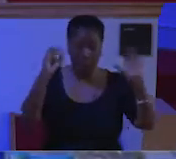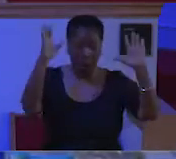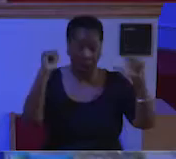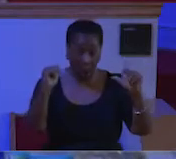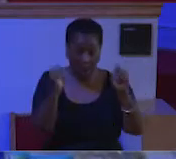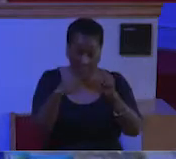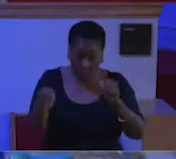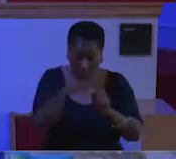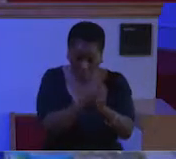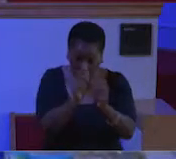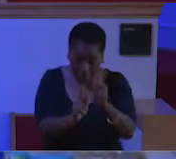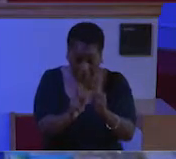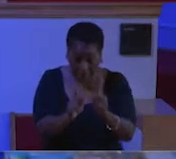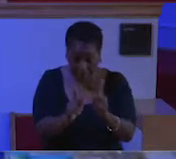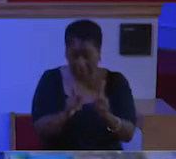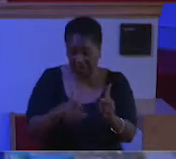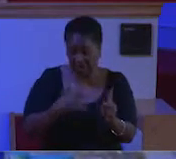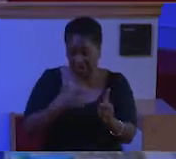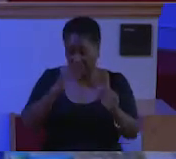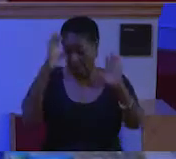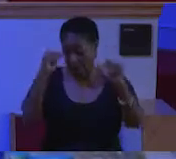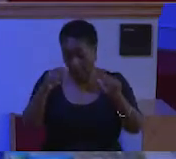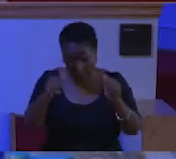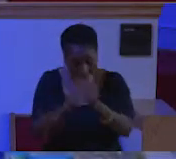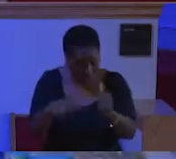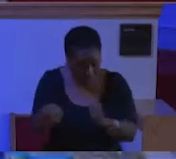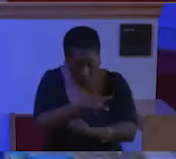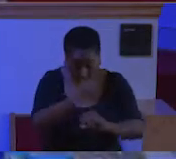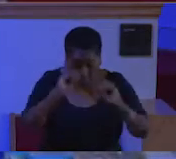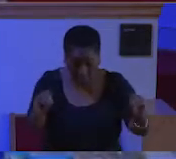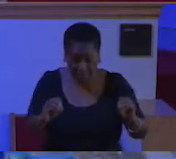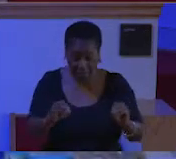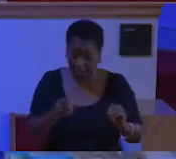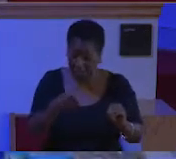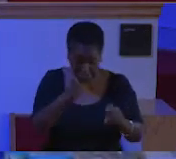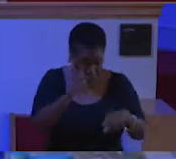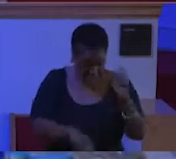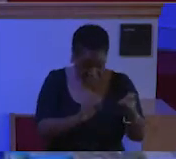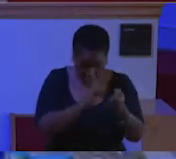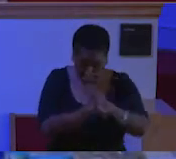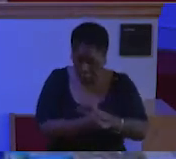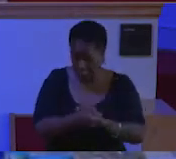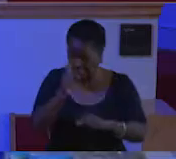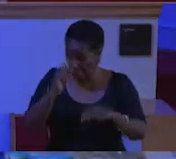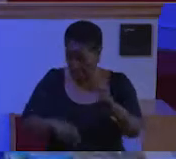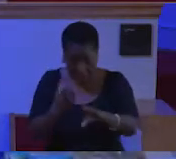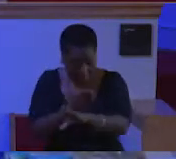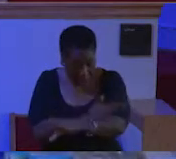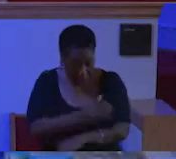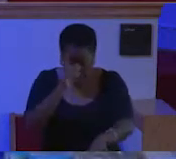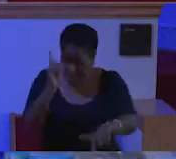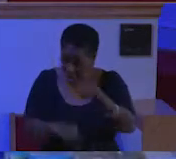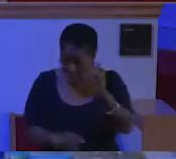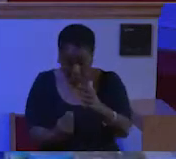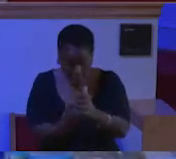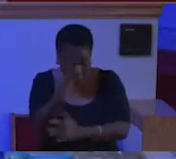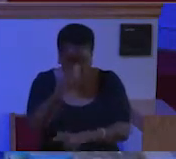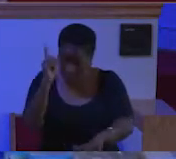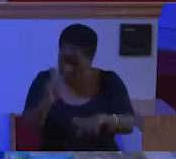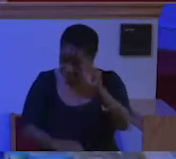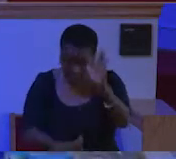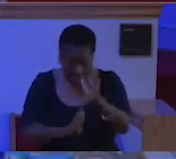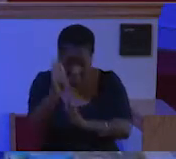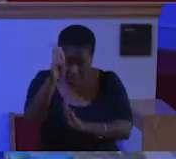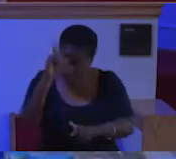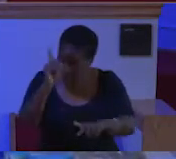people to get better, to change, to grow, to